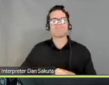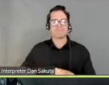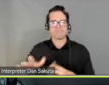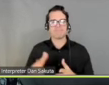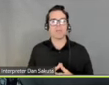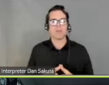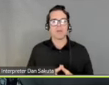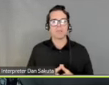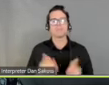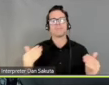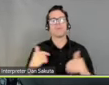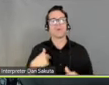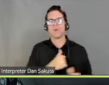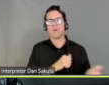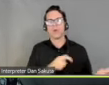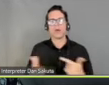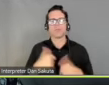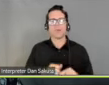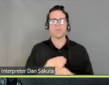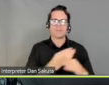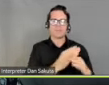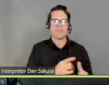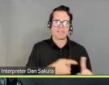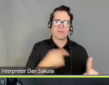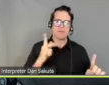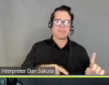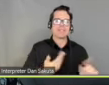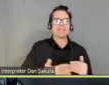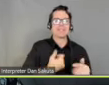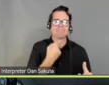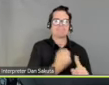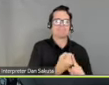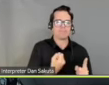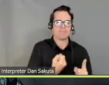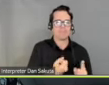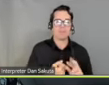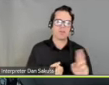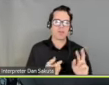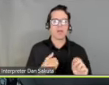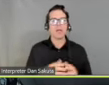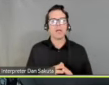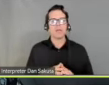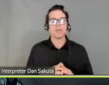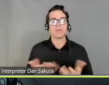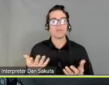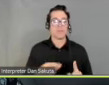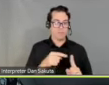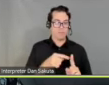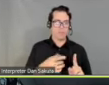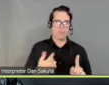trying to protect that susceptible person there on the right. And so as it goes from the infected